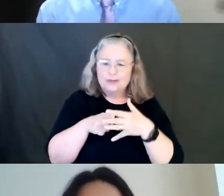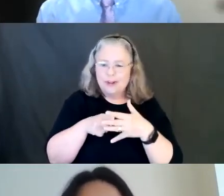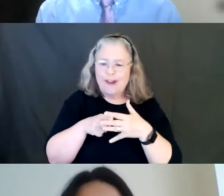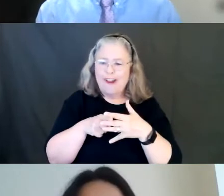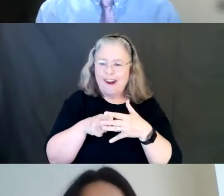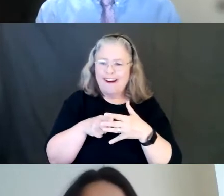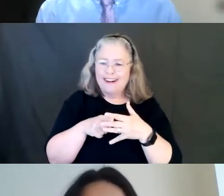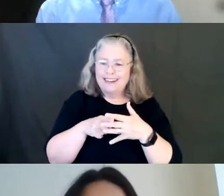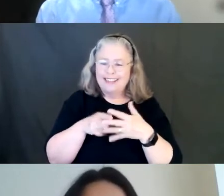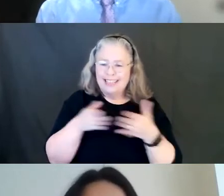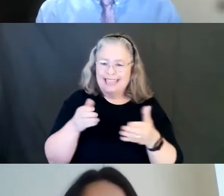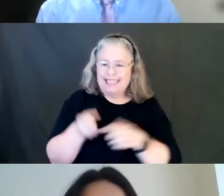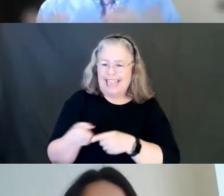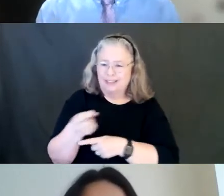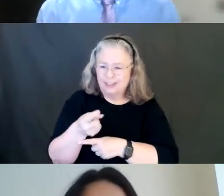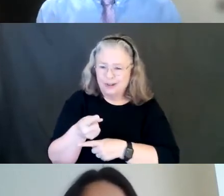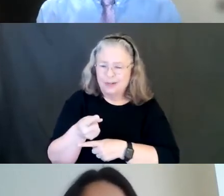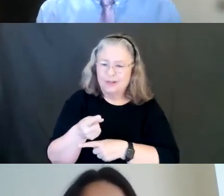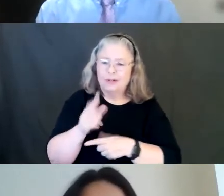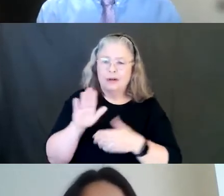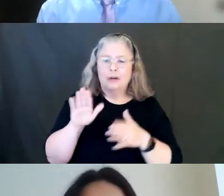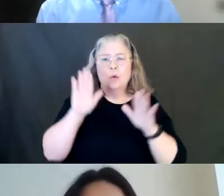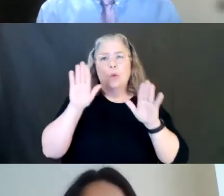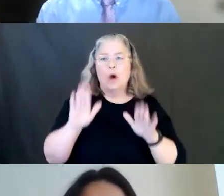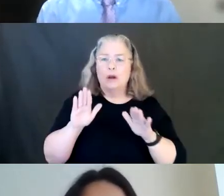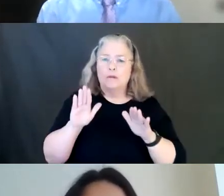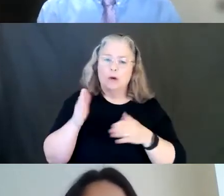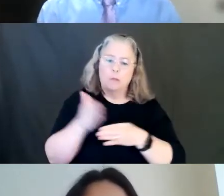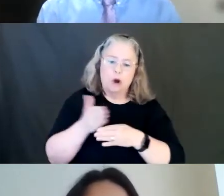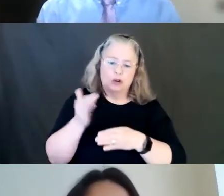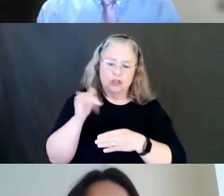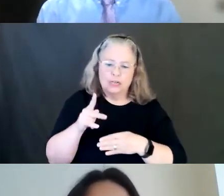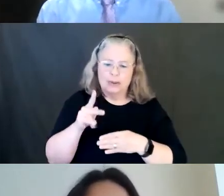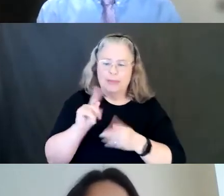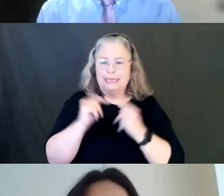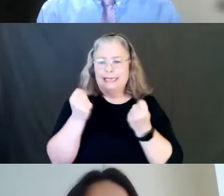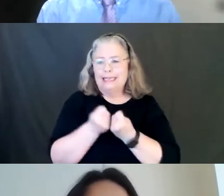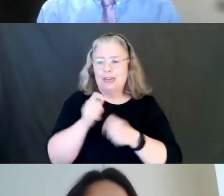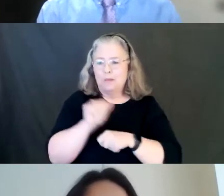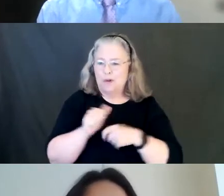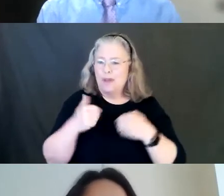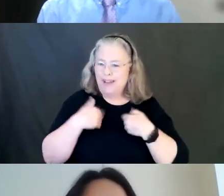the next year, and all of the great partnership and teamwork that we will have moving